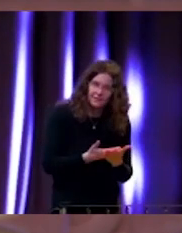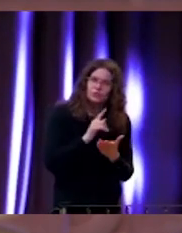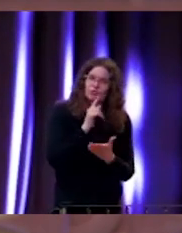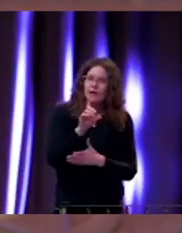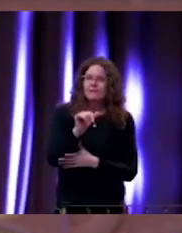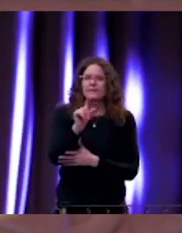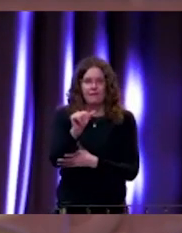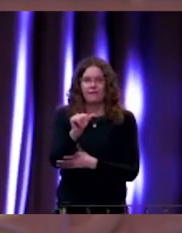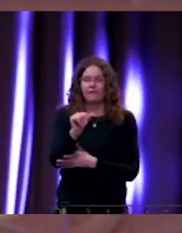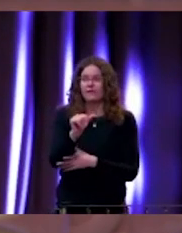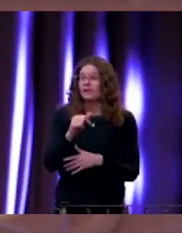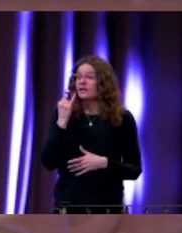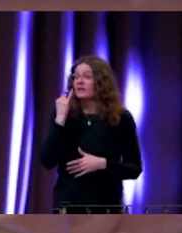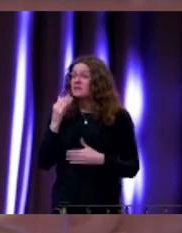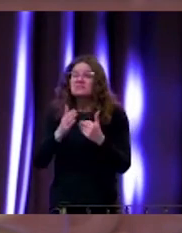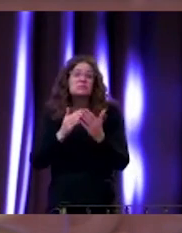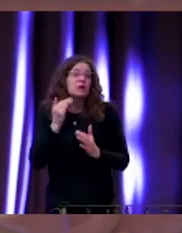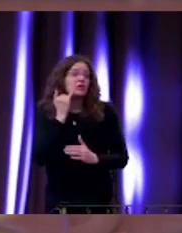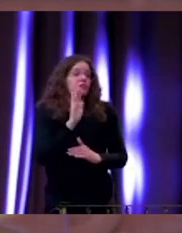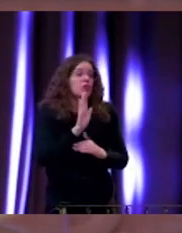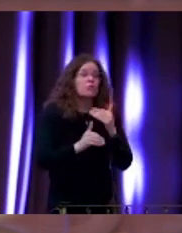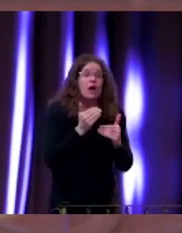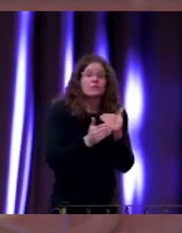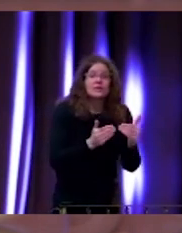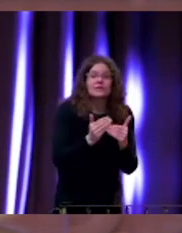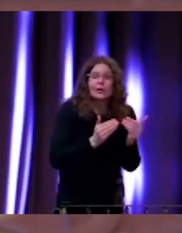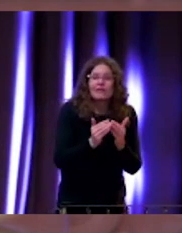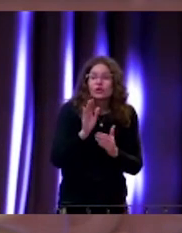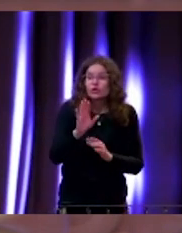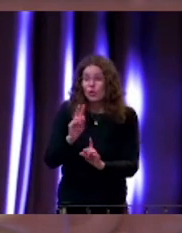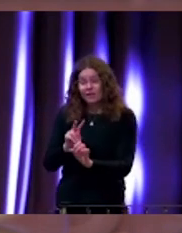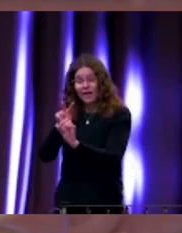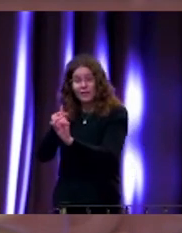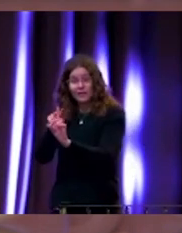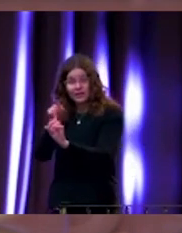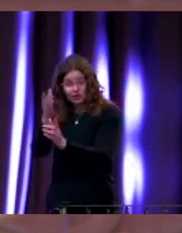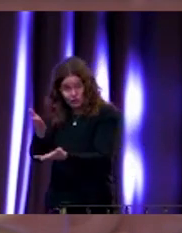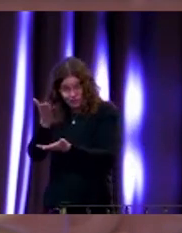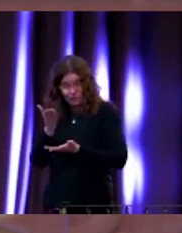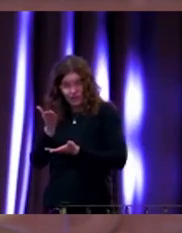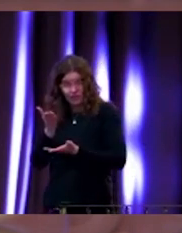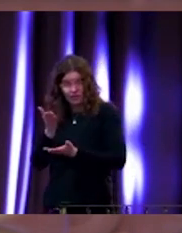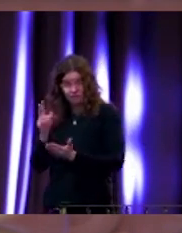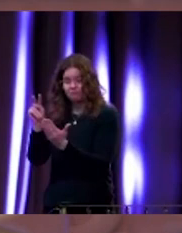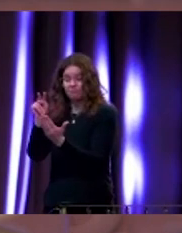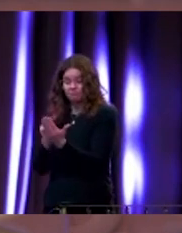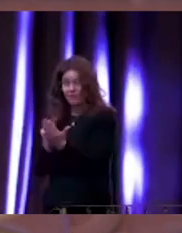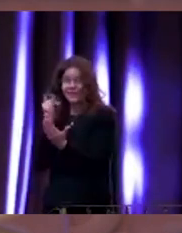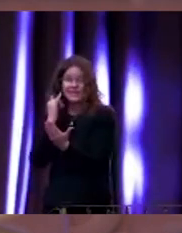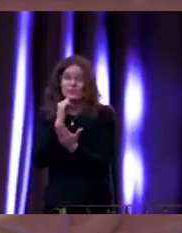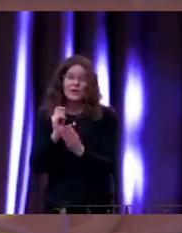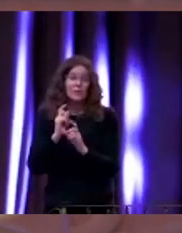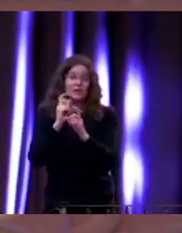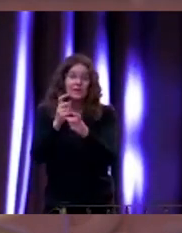process, right, just know that that application that you submitted, even if you didn't get the grant, wasn't in vain, because